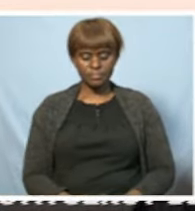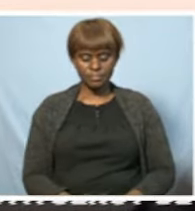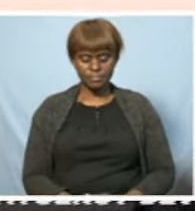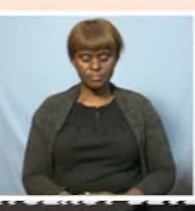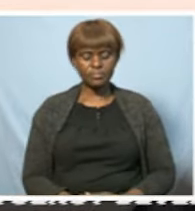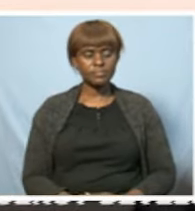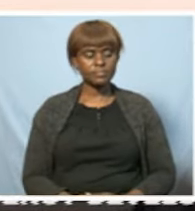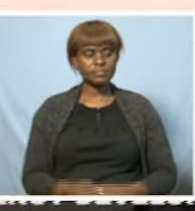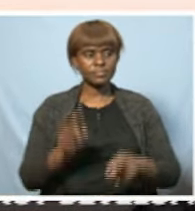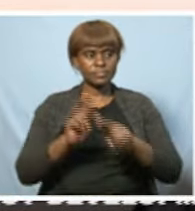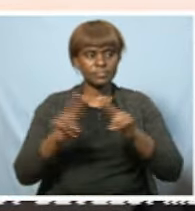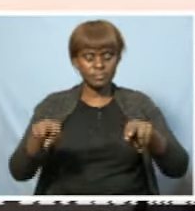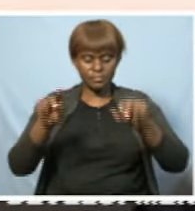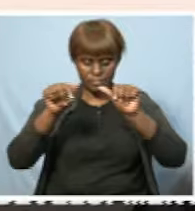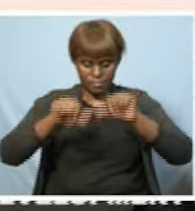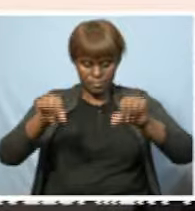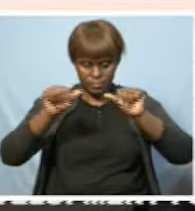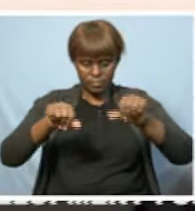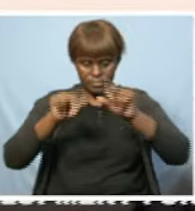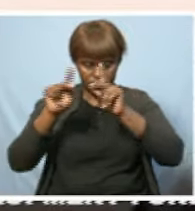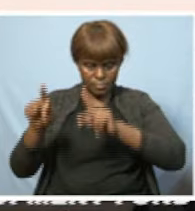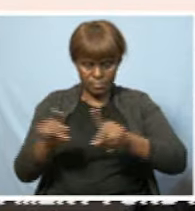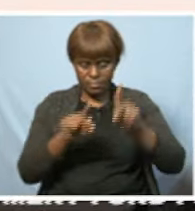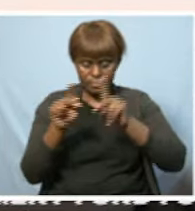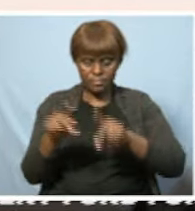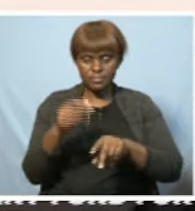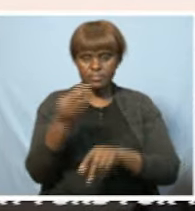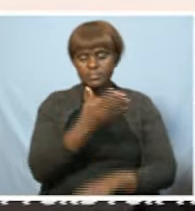Chair, on the analysis on performance of